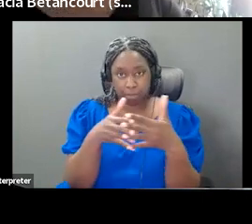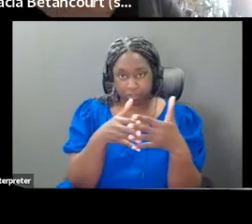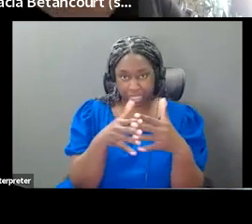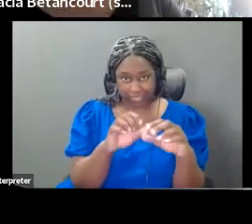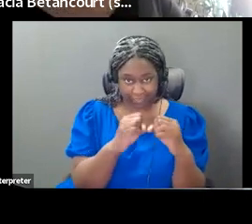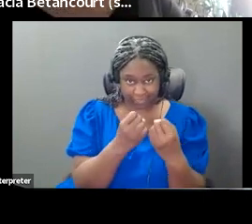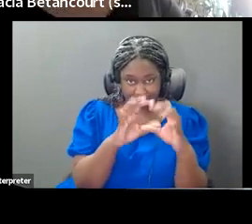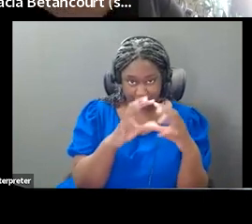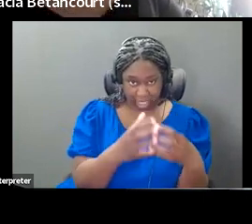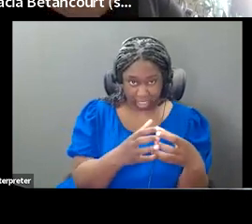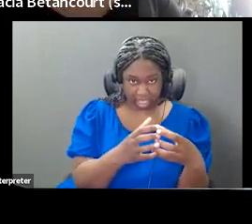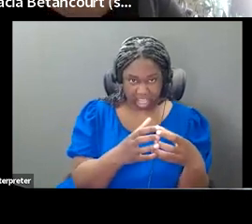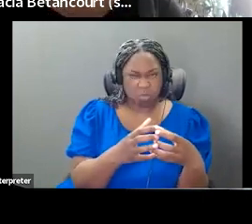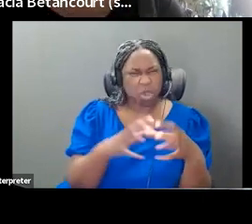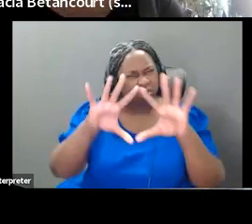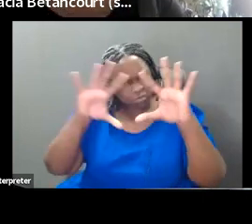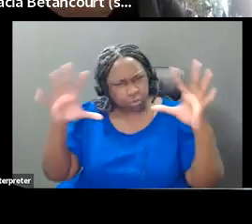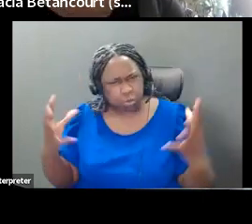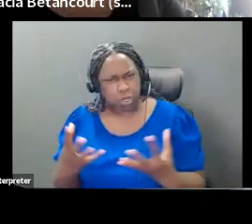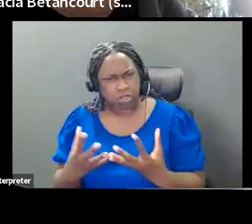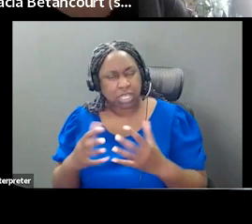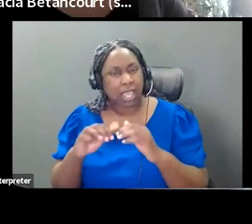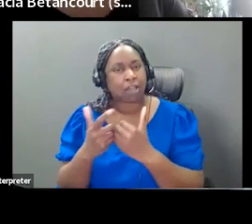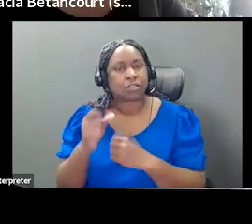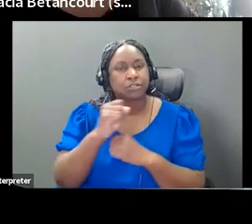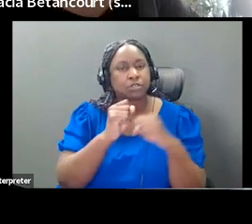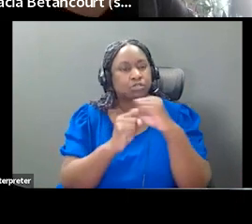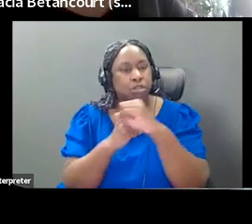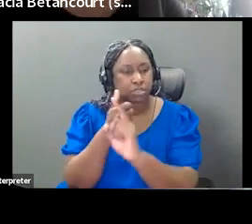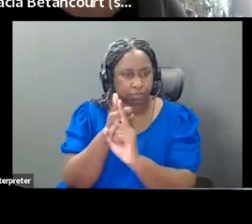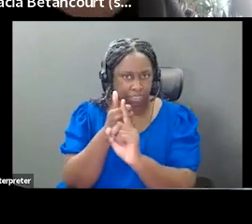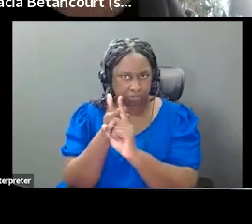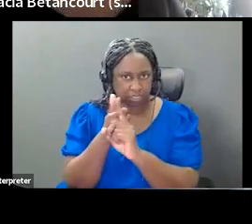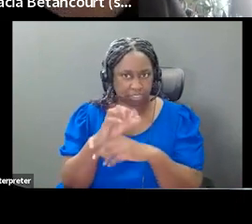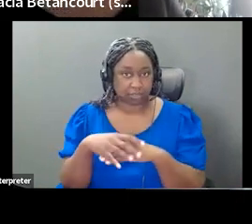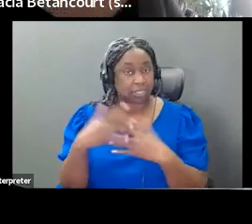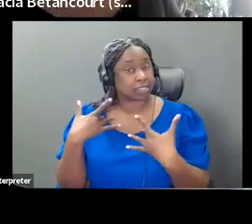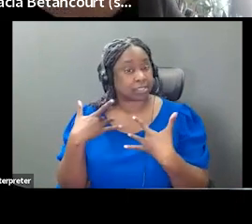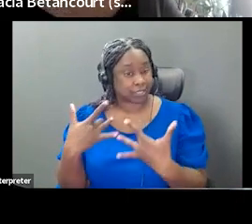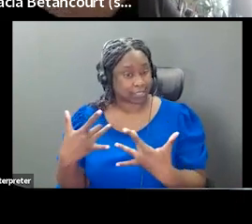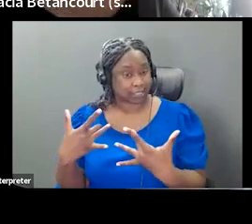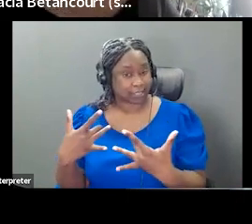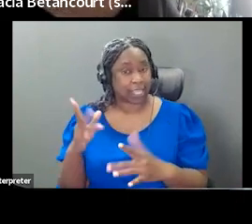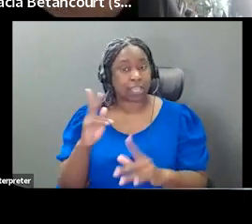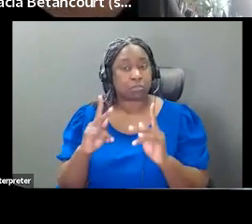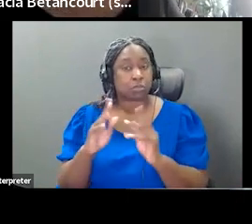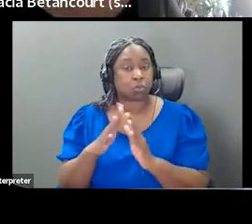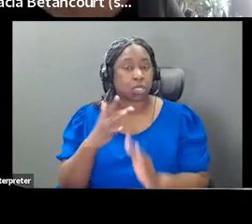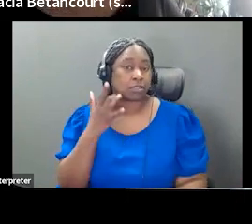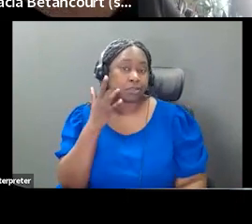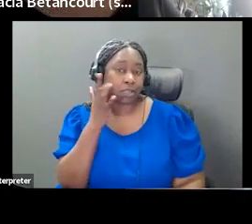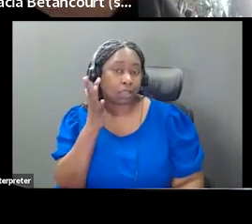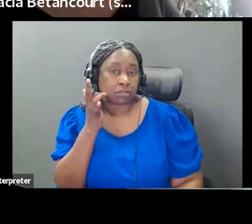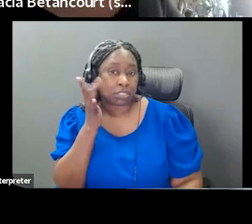but societies throughout the world have structured themselves. It tends to be that people with lighter skin